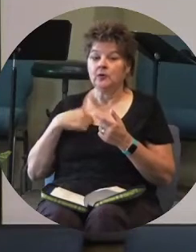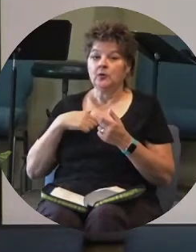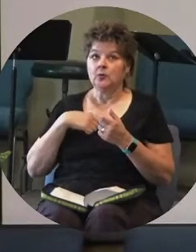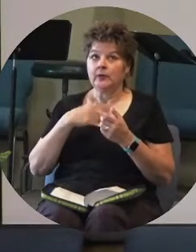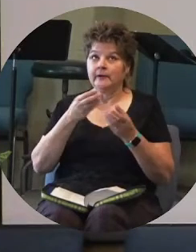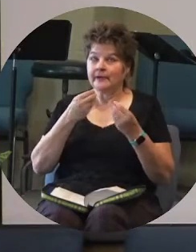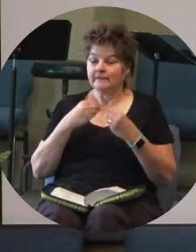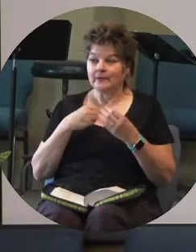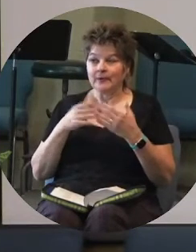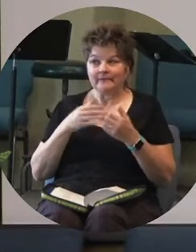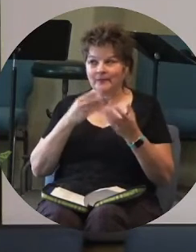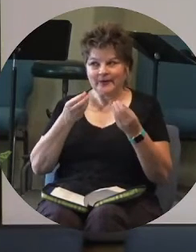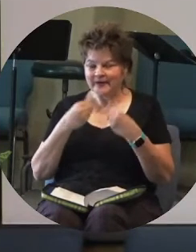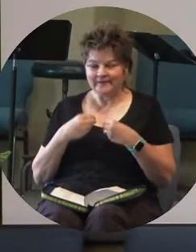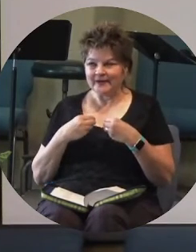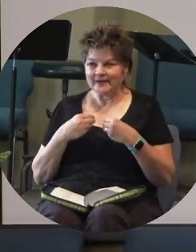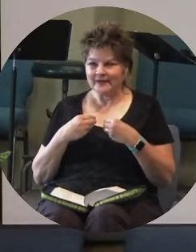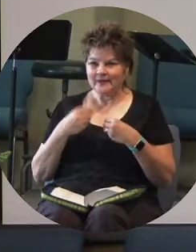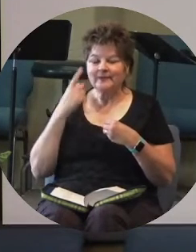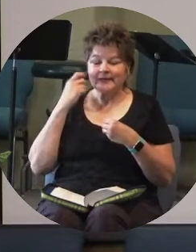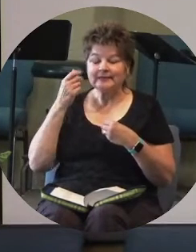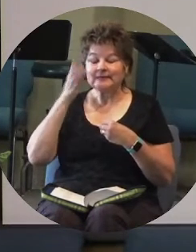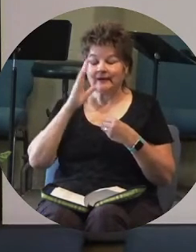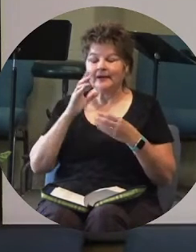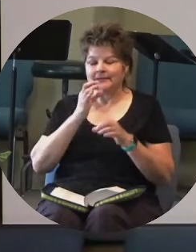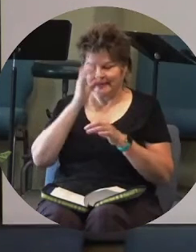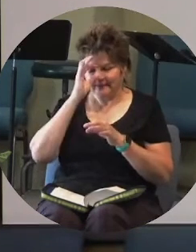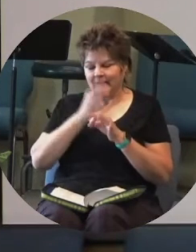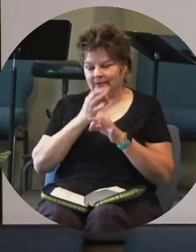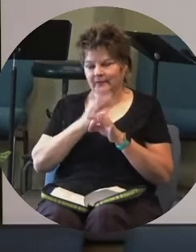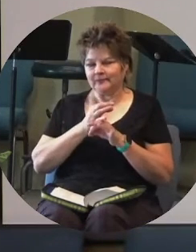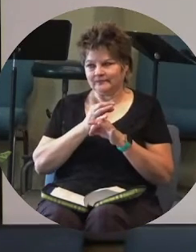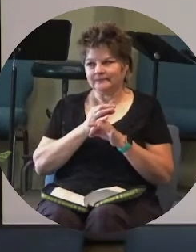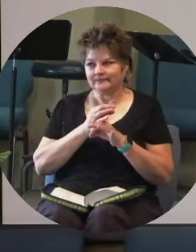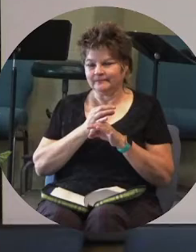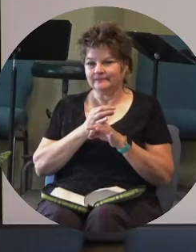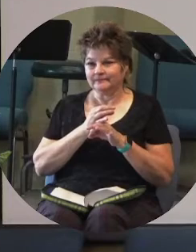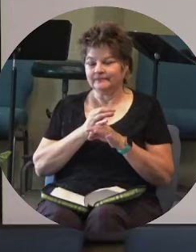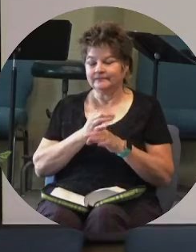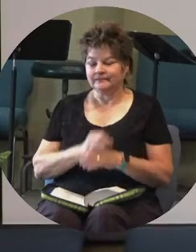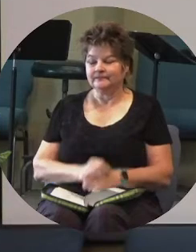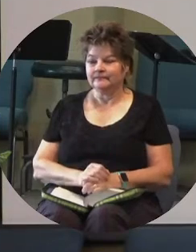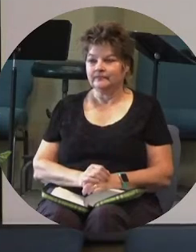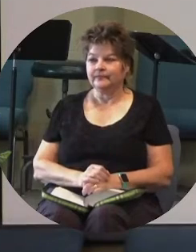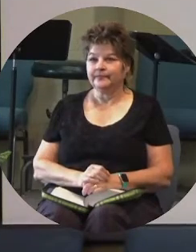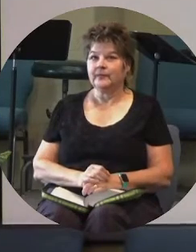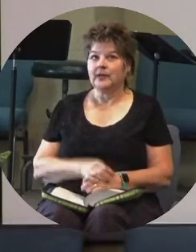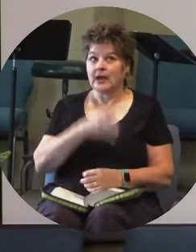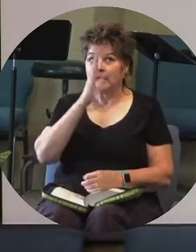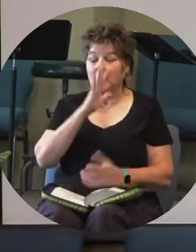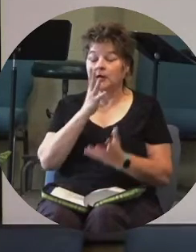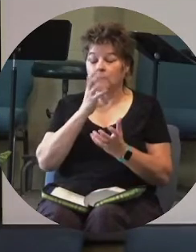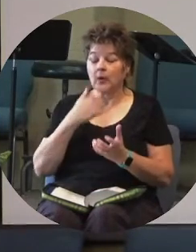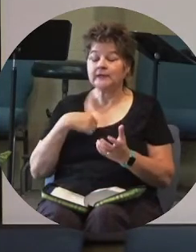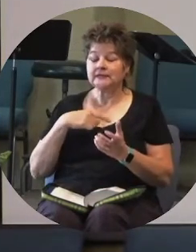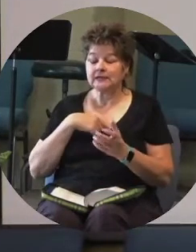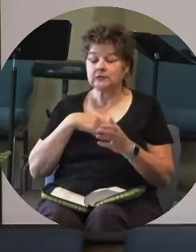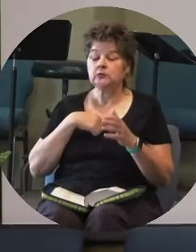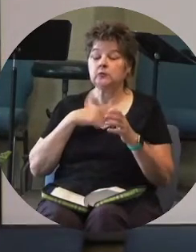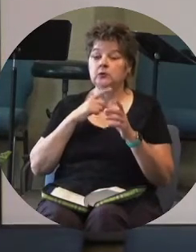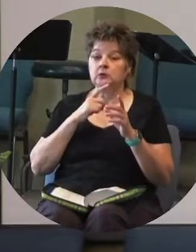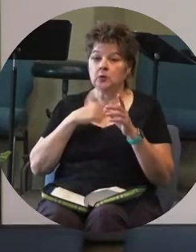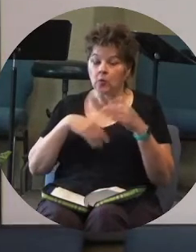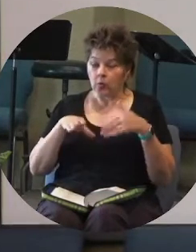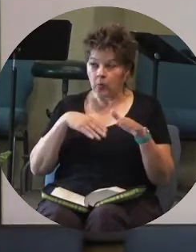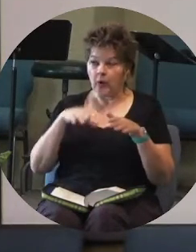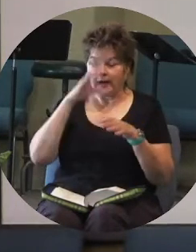get because God's faithful. Because God wants us to walk faithfully. He wants